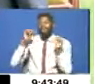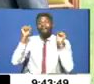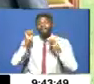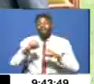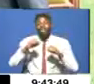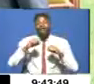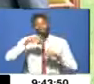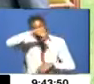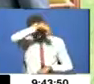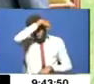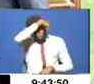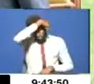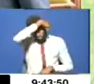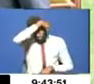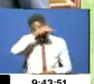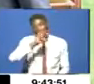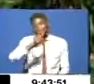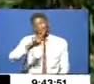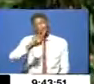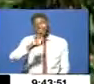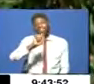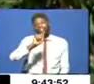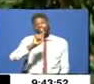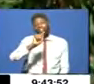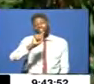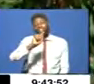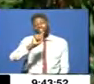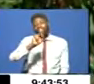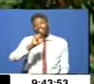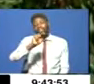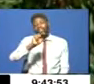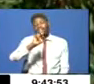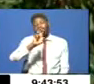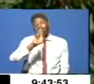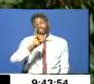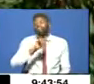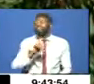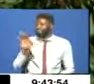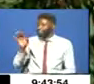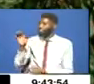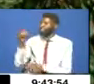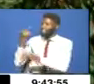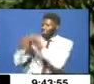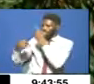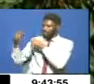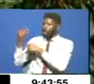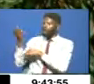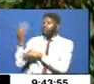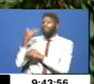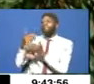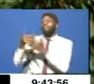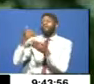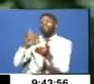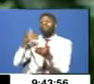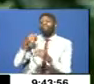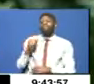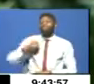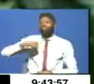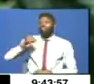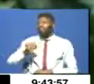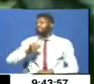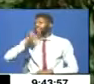my degree in veterinary medicine. Yeah. Let me take you back a little bit. Before you went to Scotland, what made you choose, you know, veterinary medicine